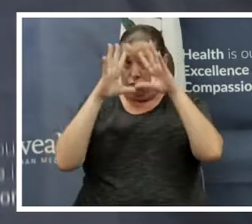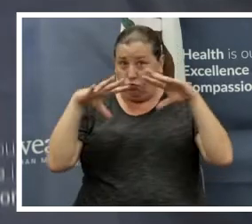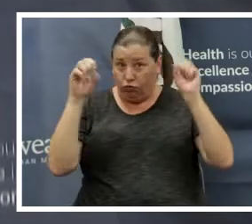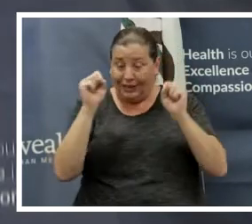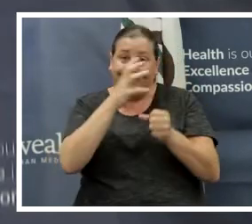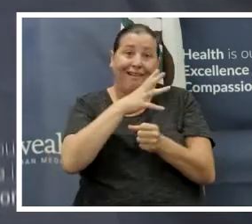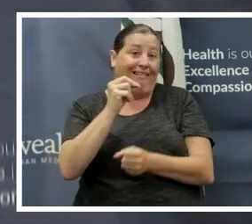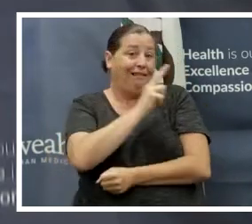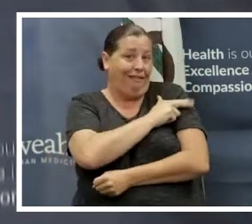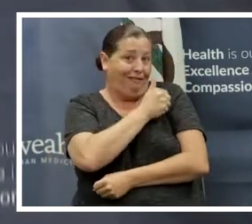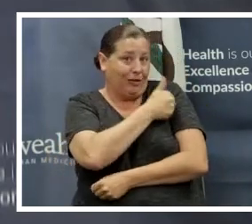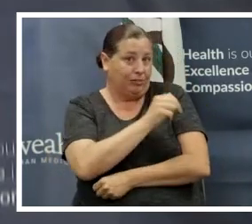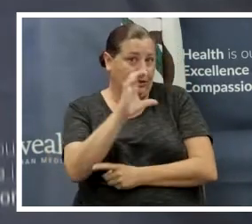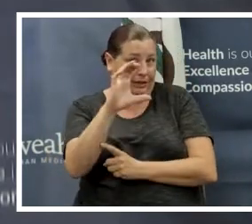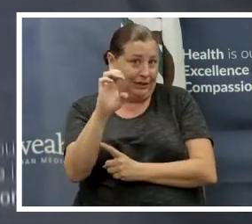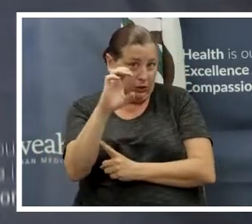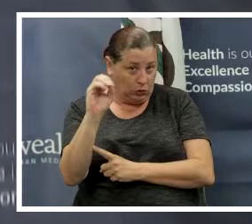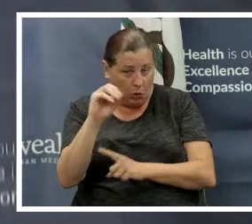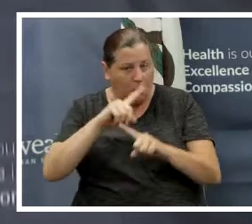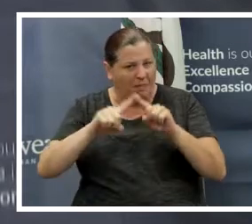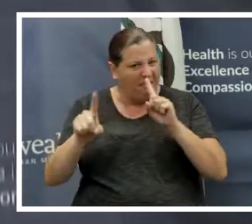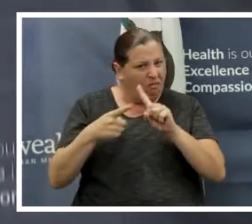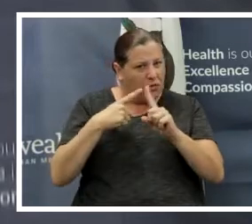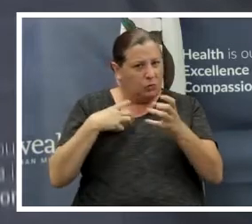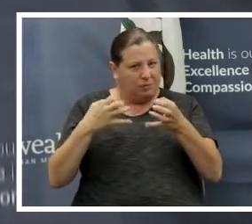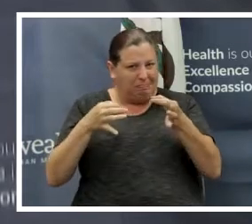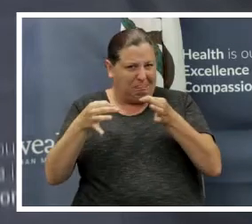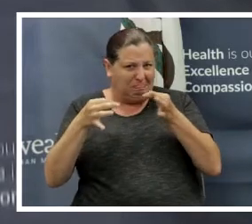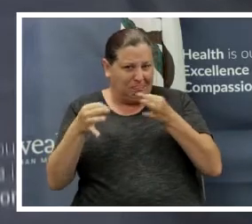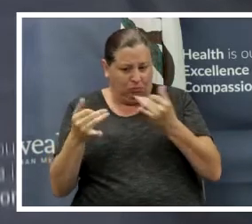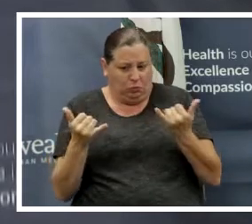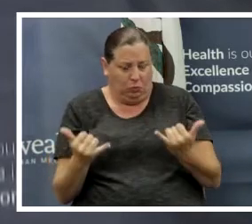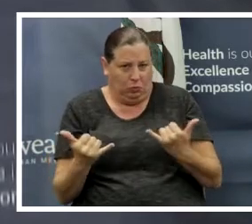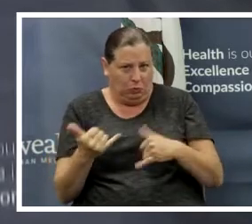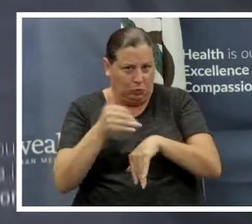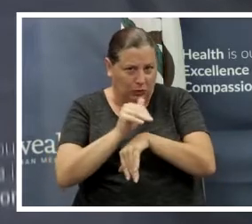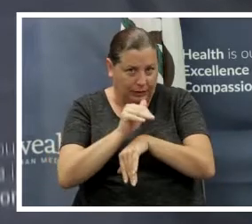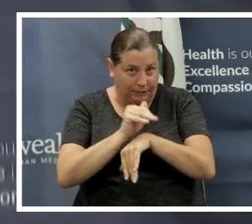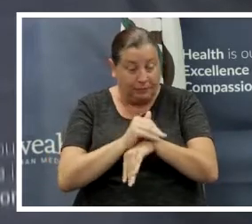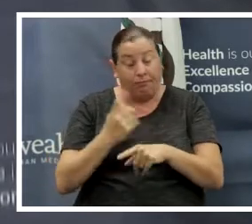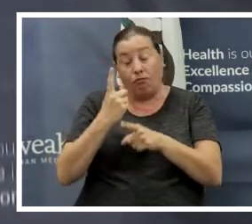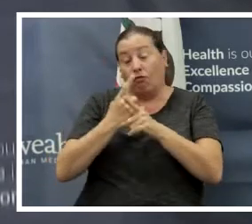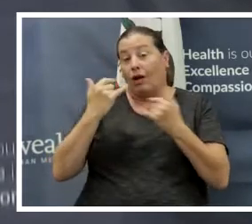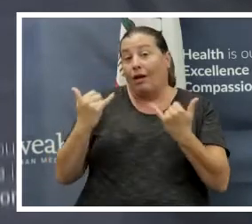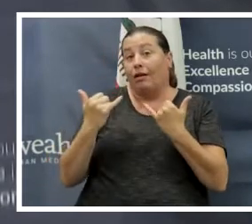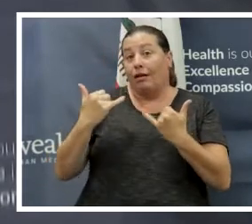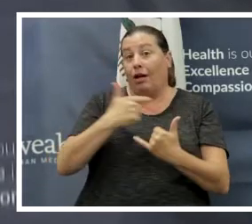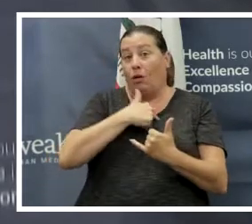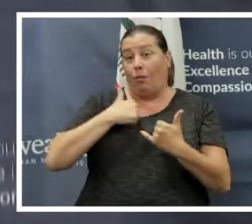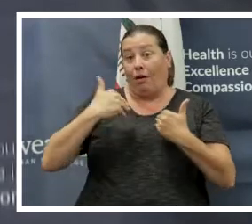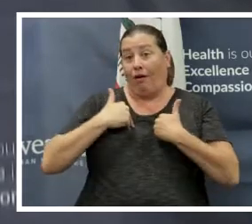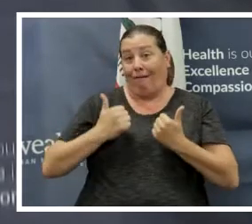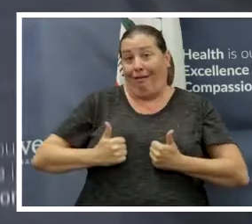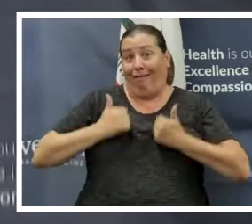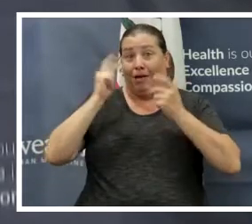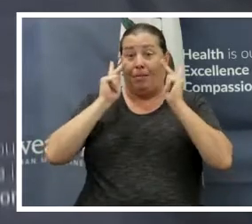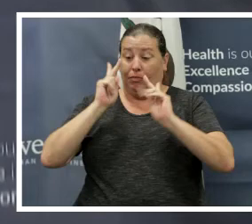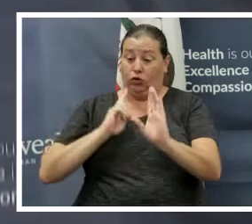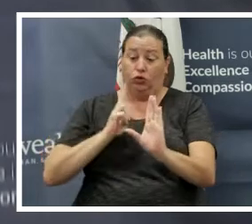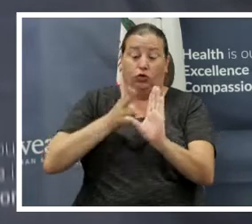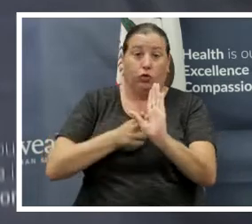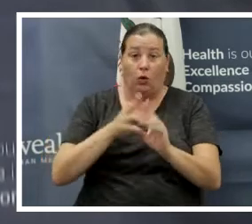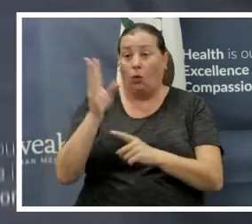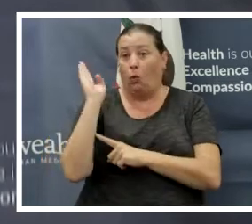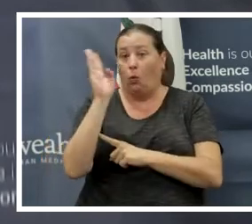go over a few logistics of tonight's event. Right now, we have live attendees joining us on the webinar, Facebook,